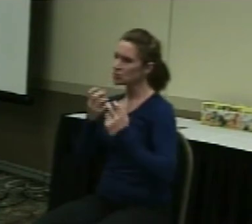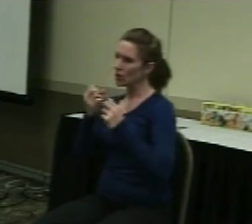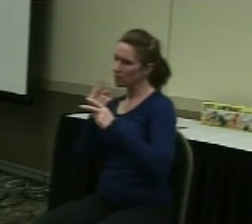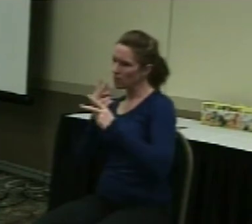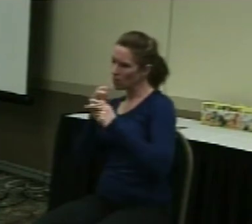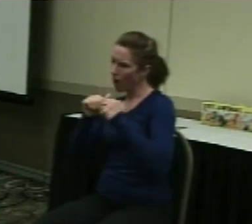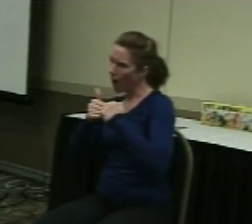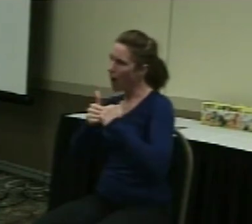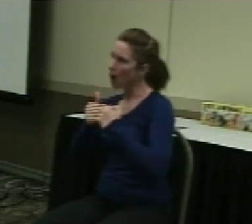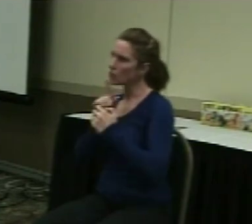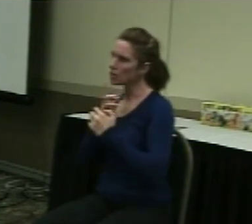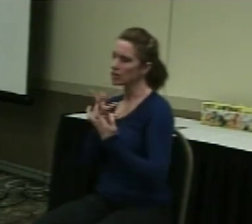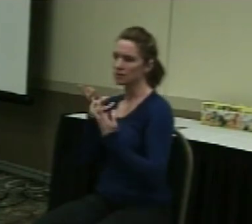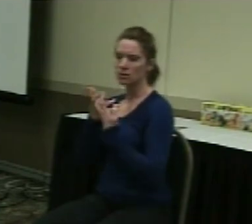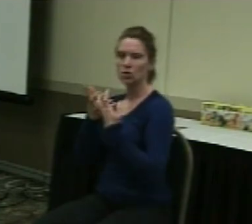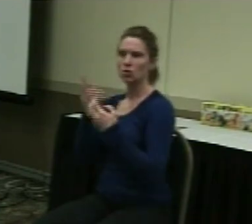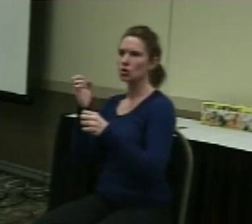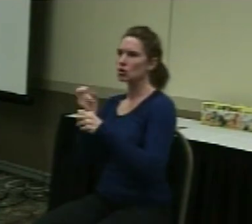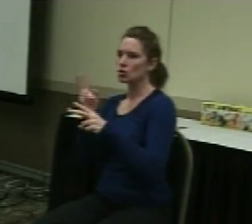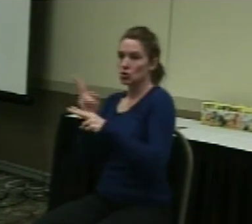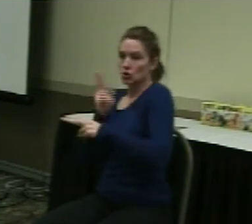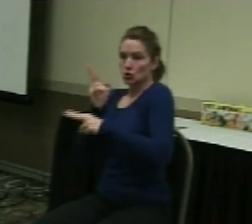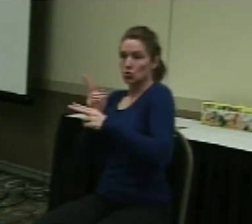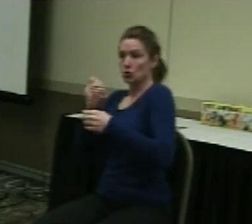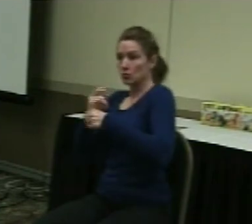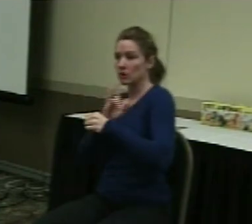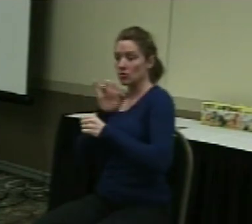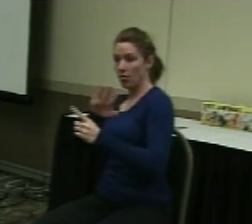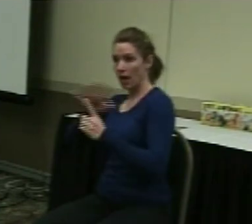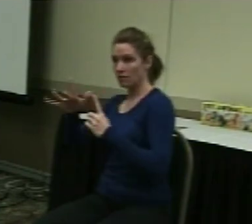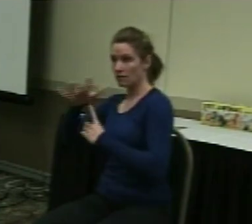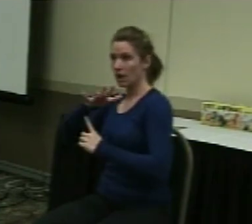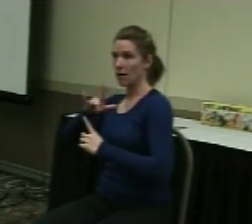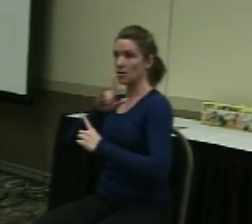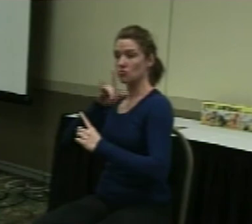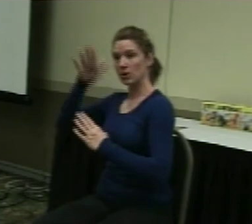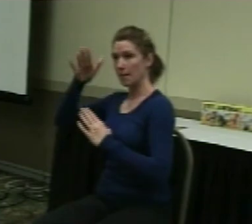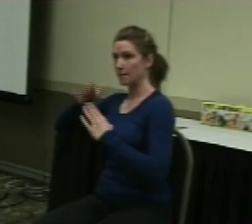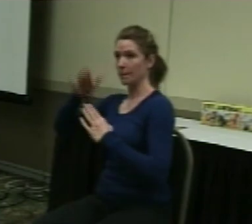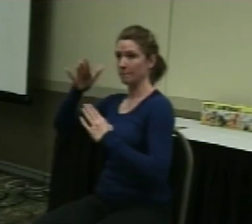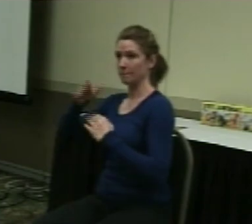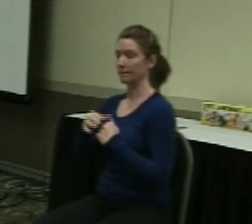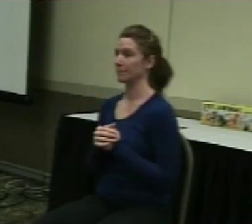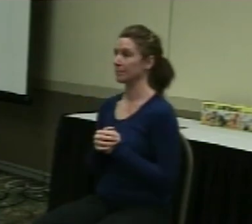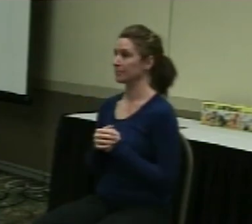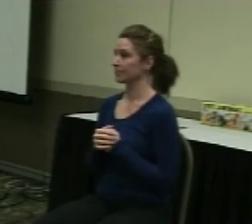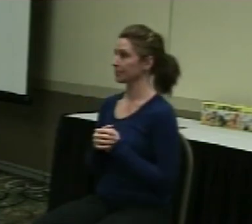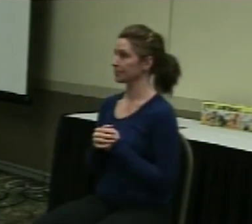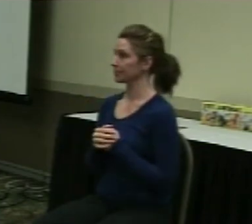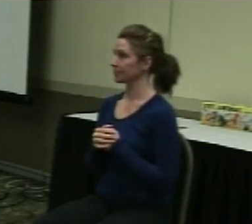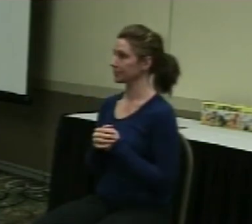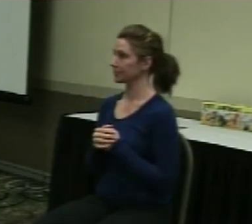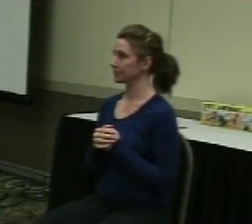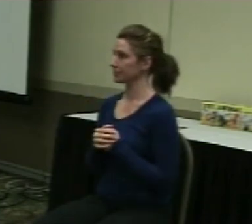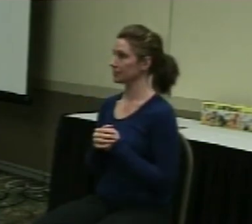to maximize the chance that the environment is what it needs to be. So,